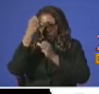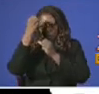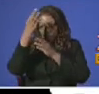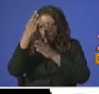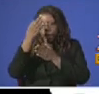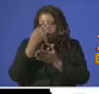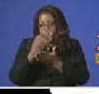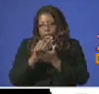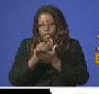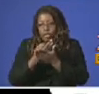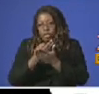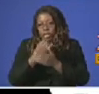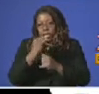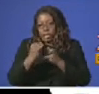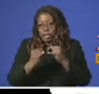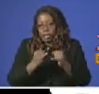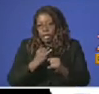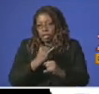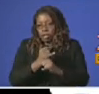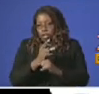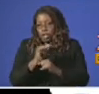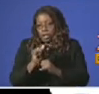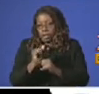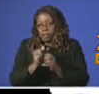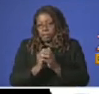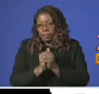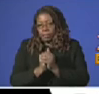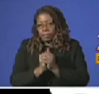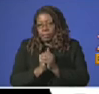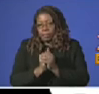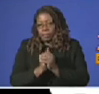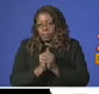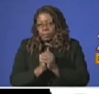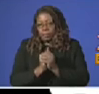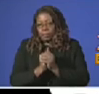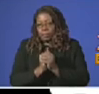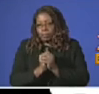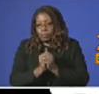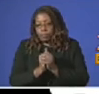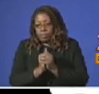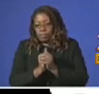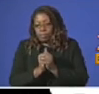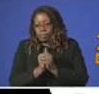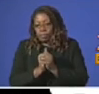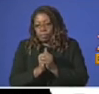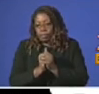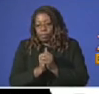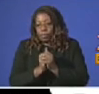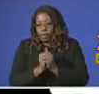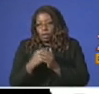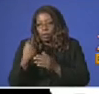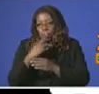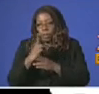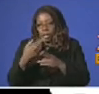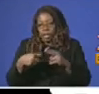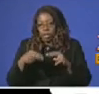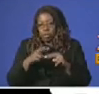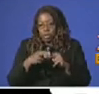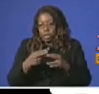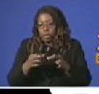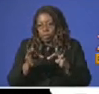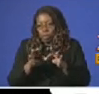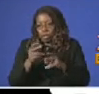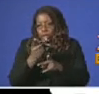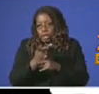grow. In this regard, the role of the auditing profession in the Bahamas will continue to increase in importance and relevance